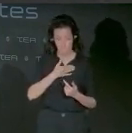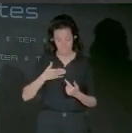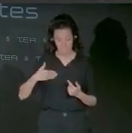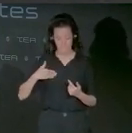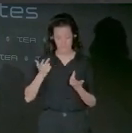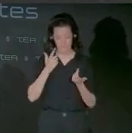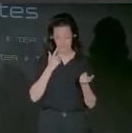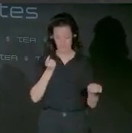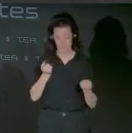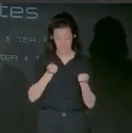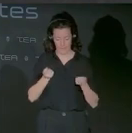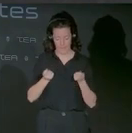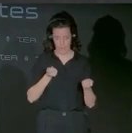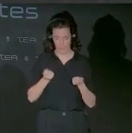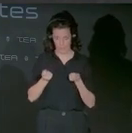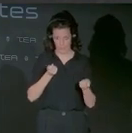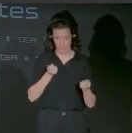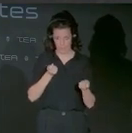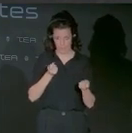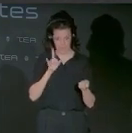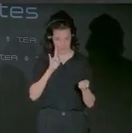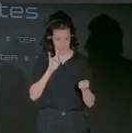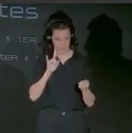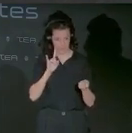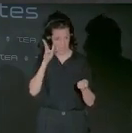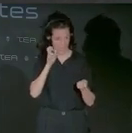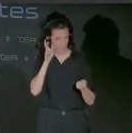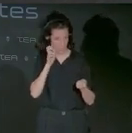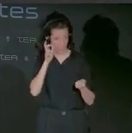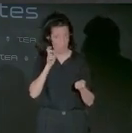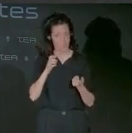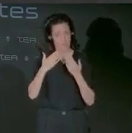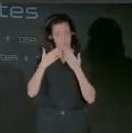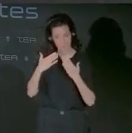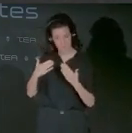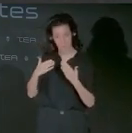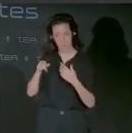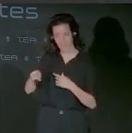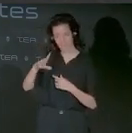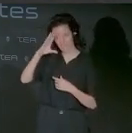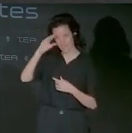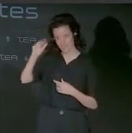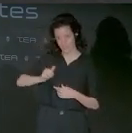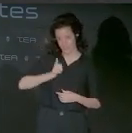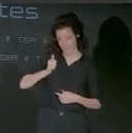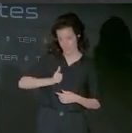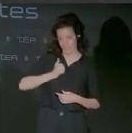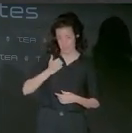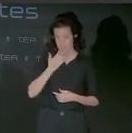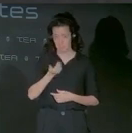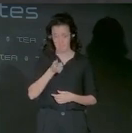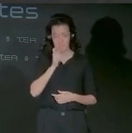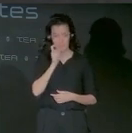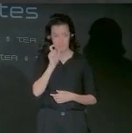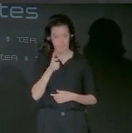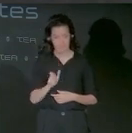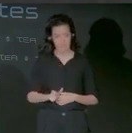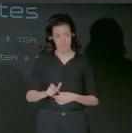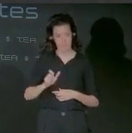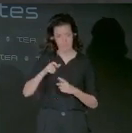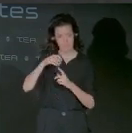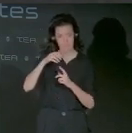take, you know, away that toxicity through keywords, etc., so on and so forth. So there is obviously a lot of